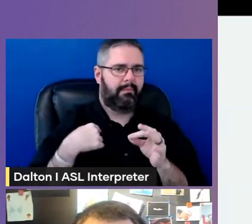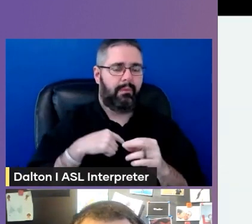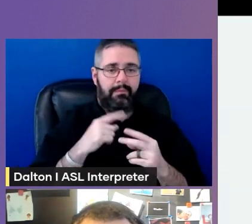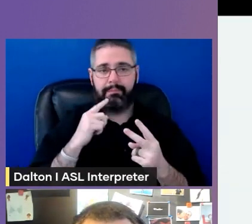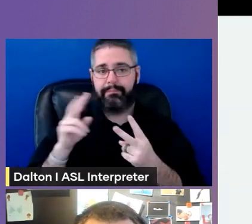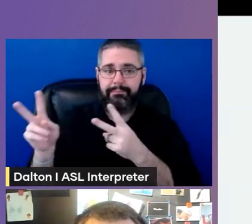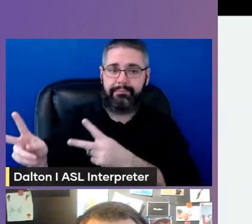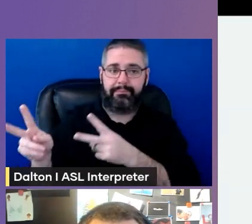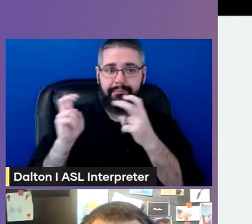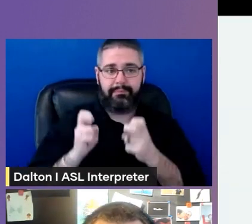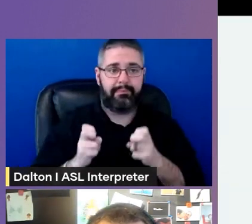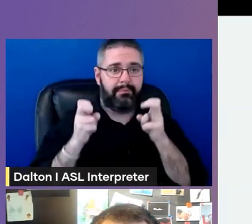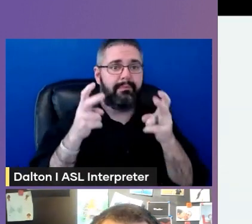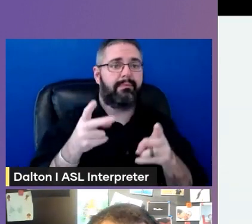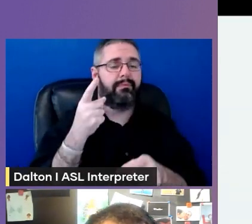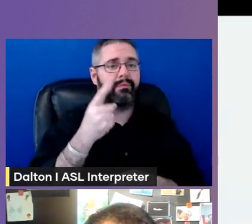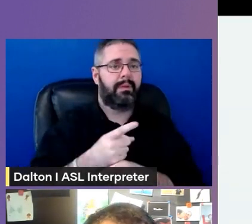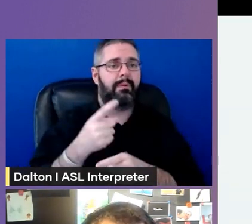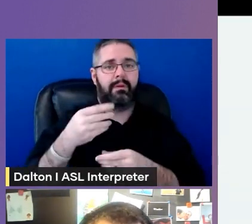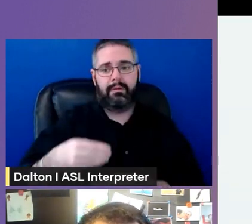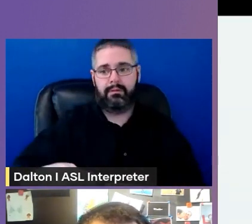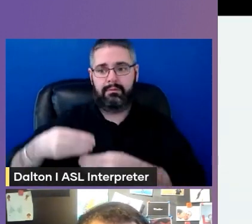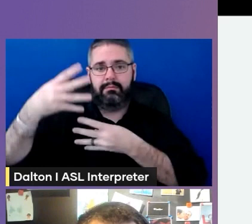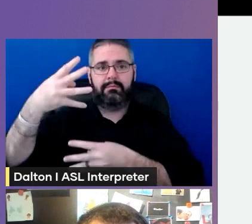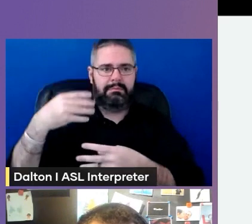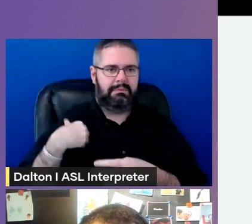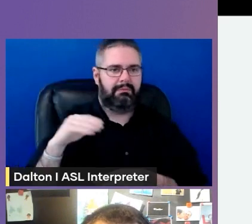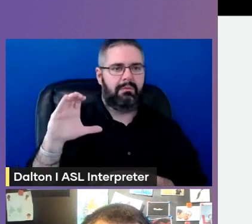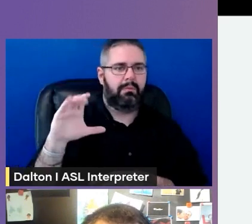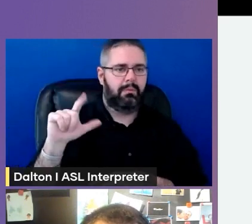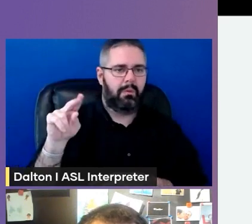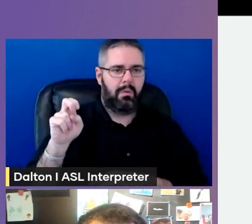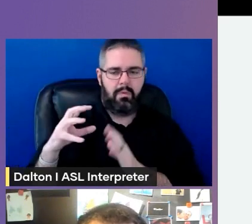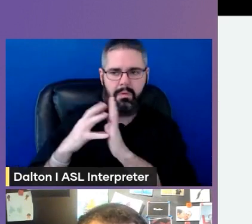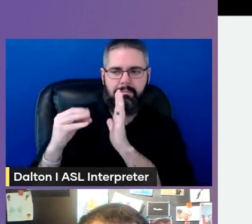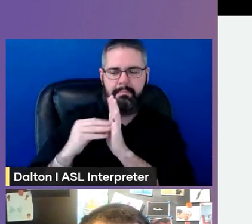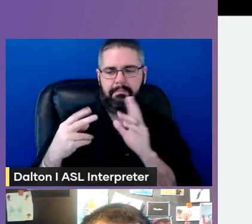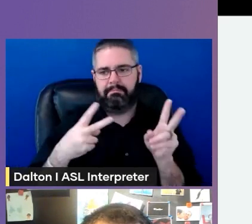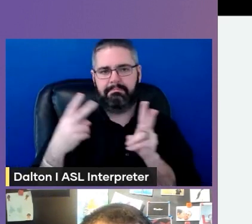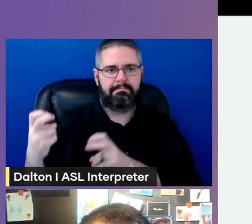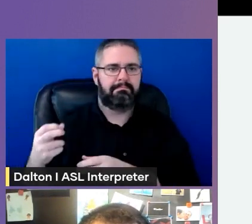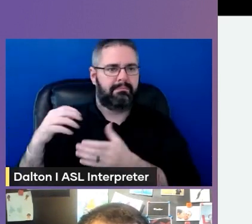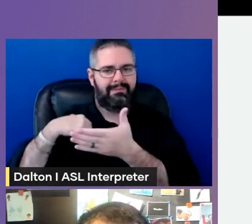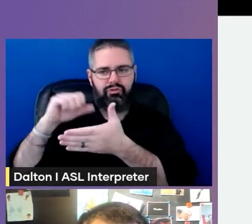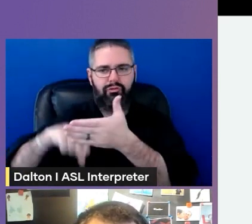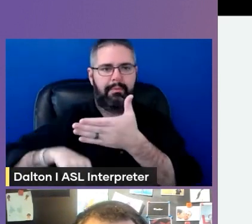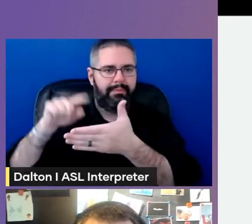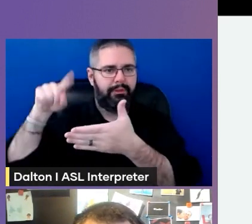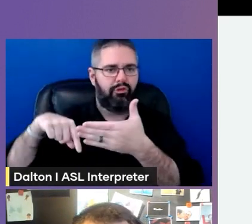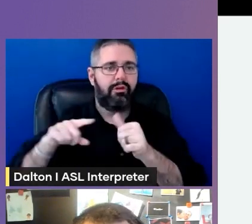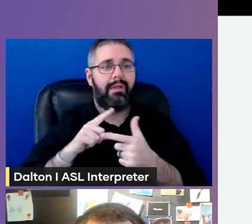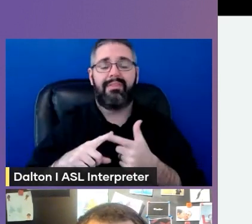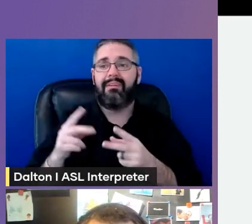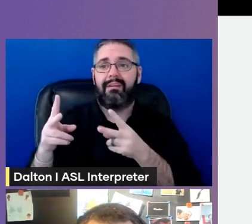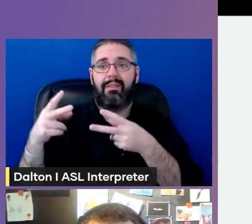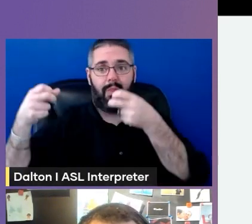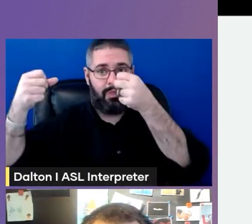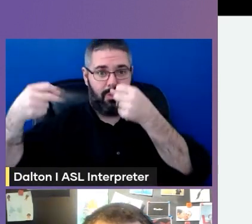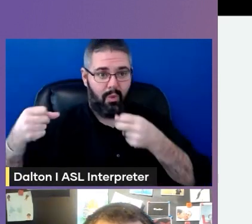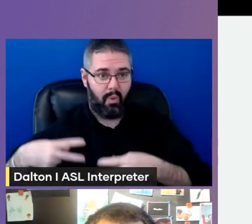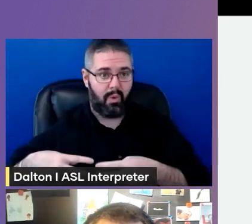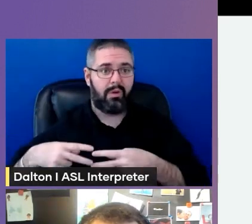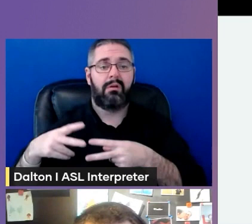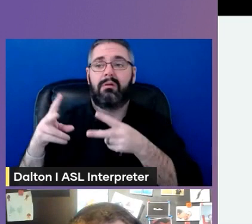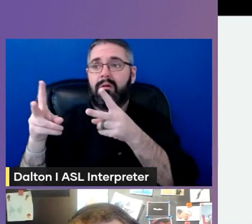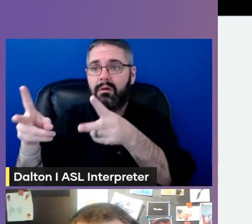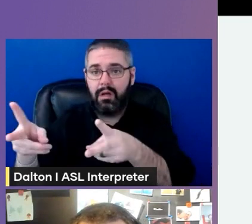into the right subdirectory. There's a clone script. And then you take that code and you take that